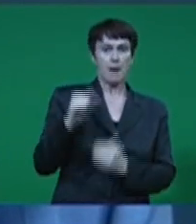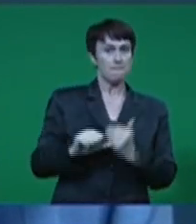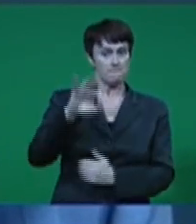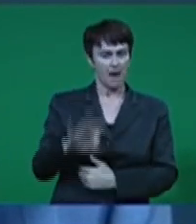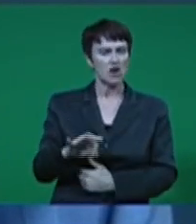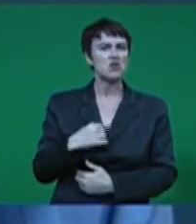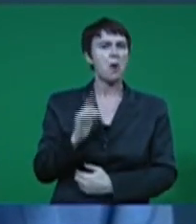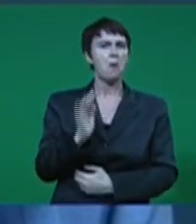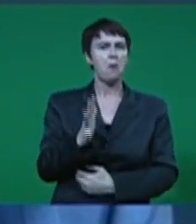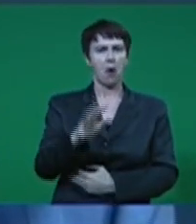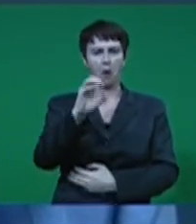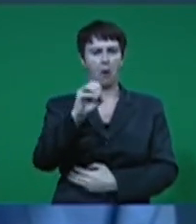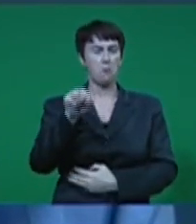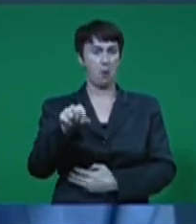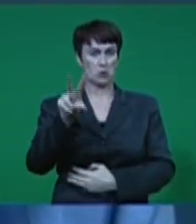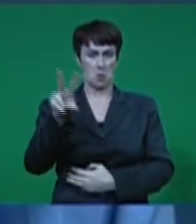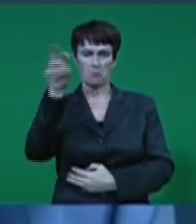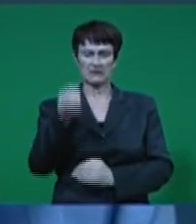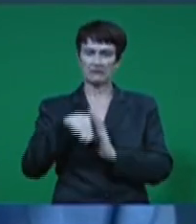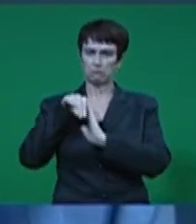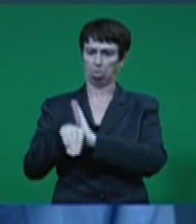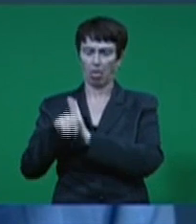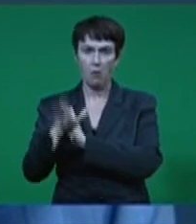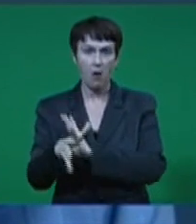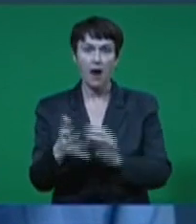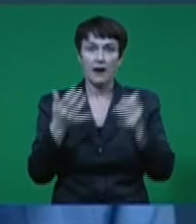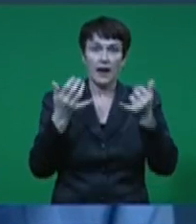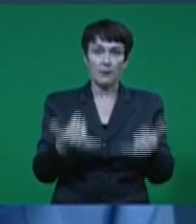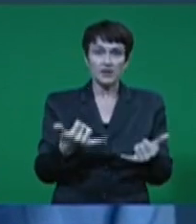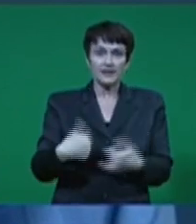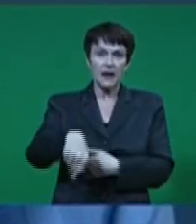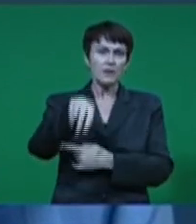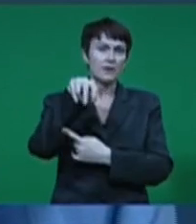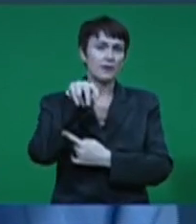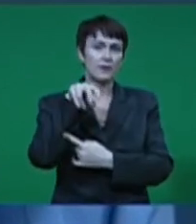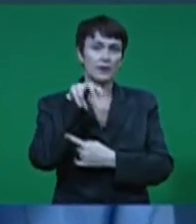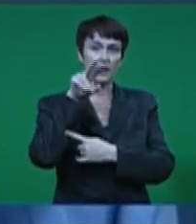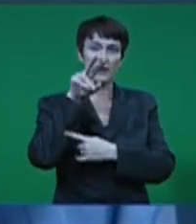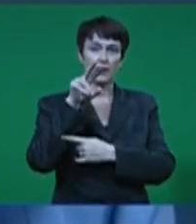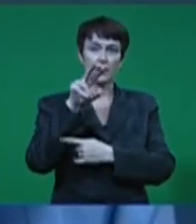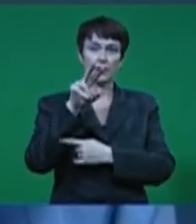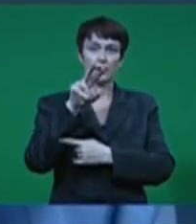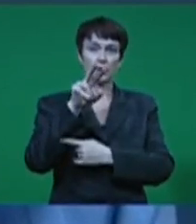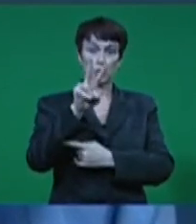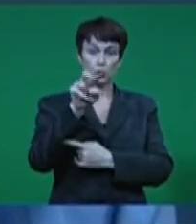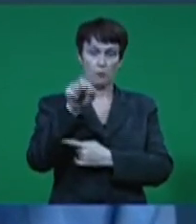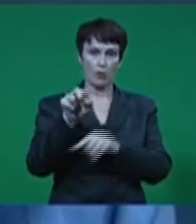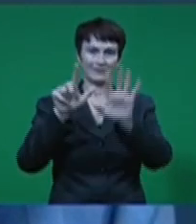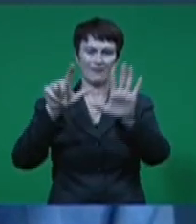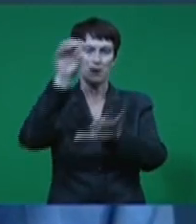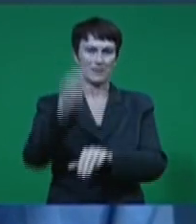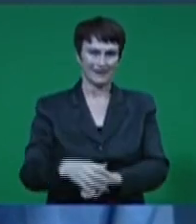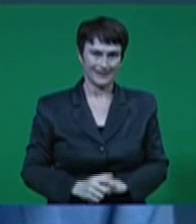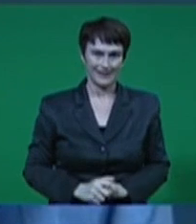of 0.2% expected at the time of the March meeting. The economy is expected to grow